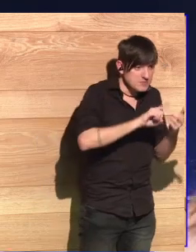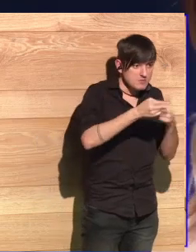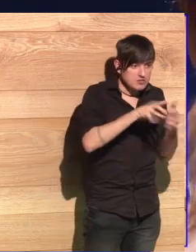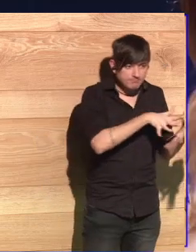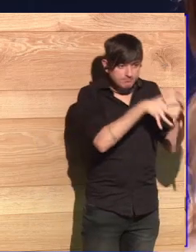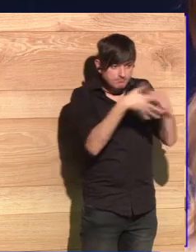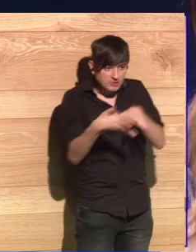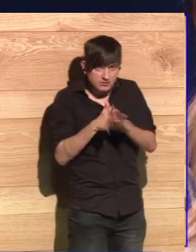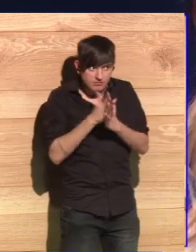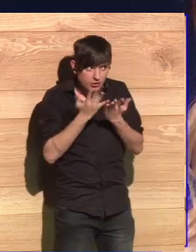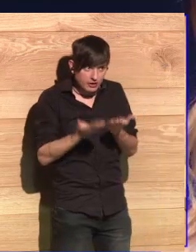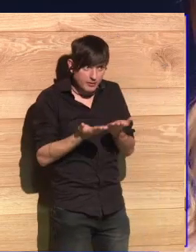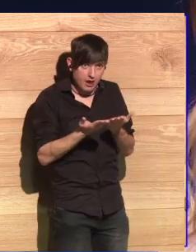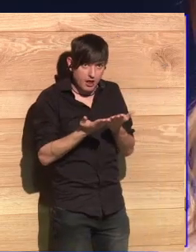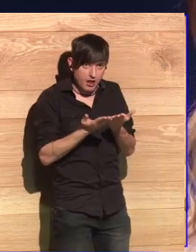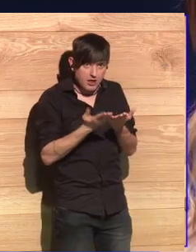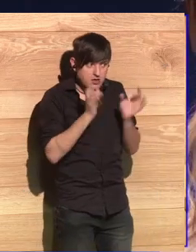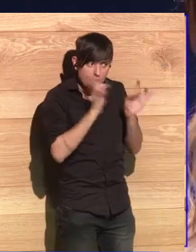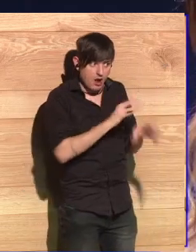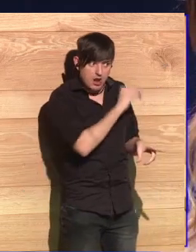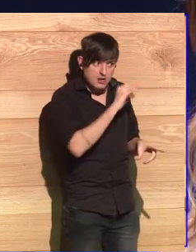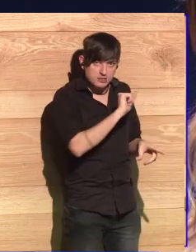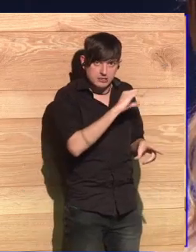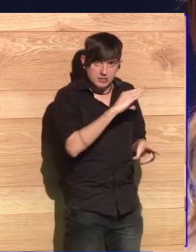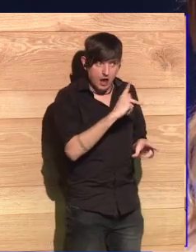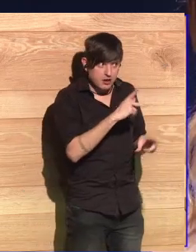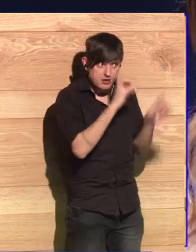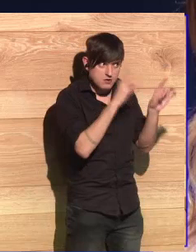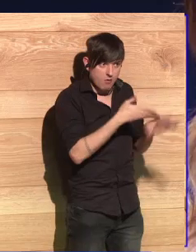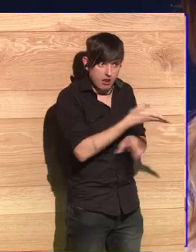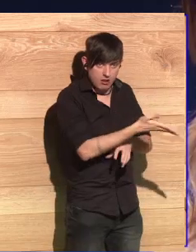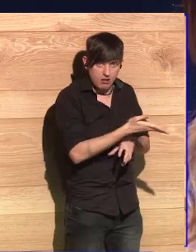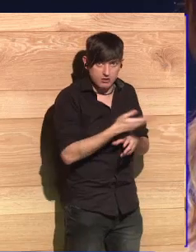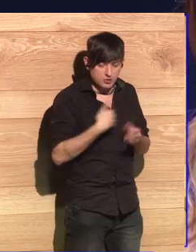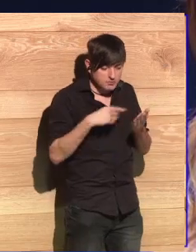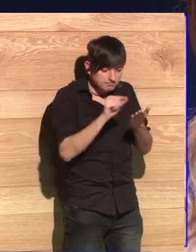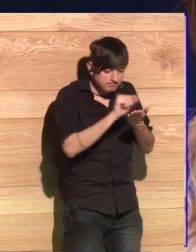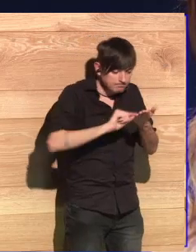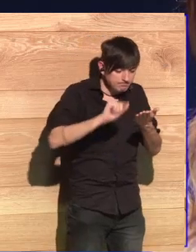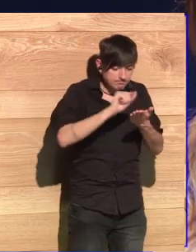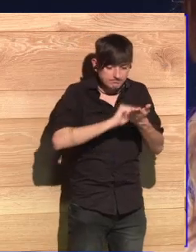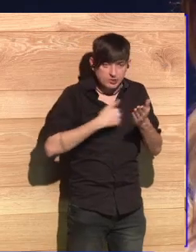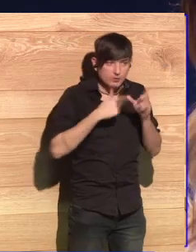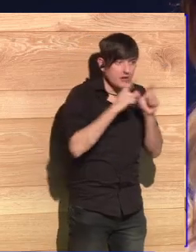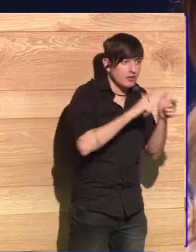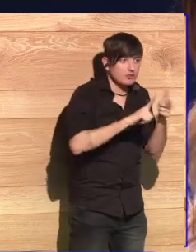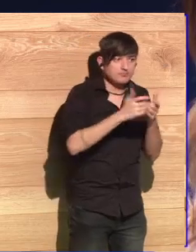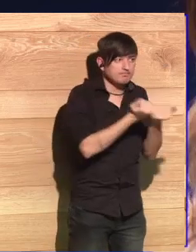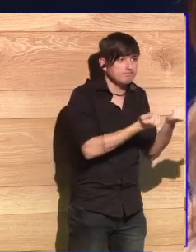action of taking notes while I was out on the road and meeting different people. It allowed me to